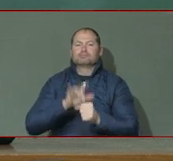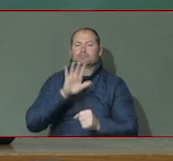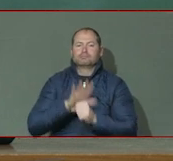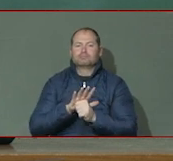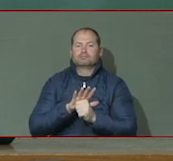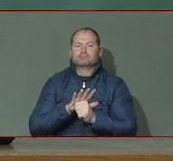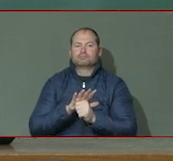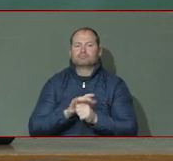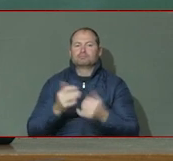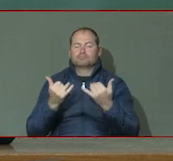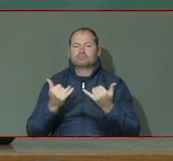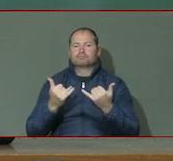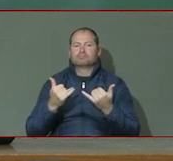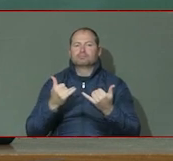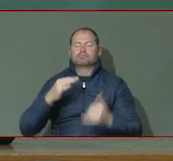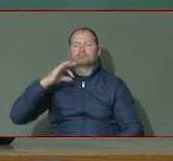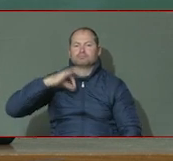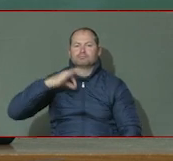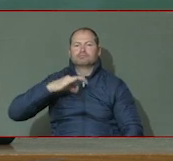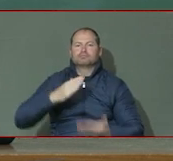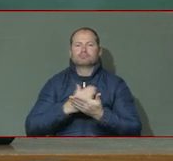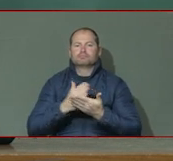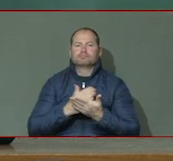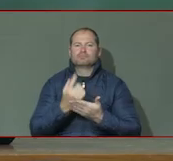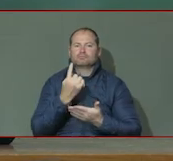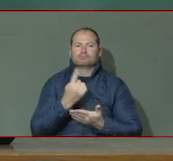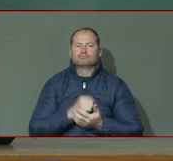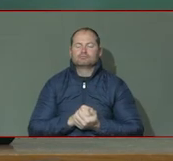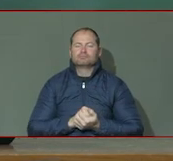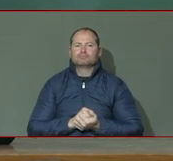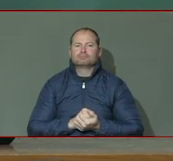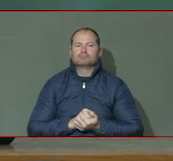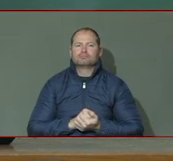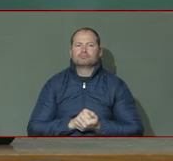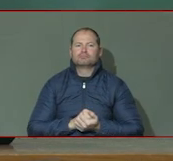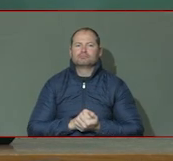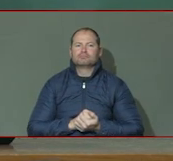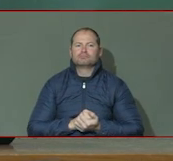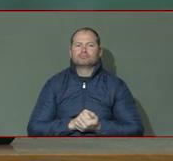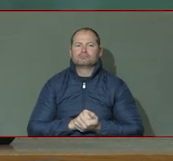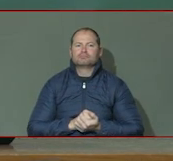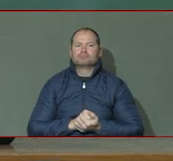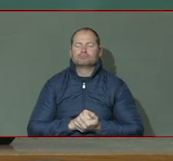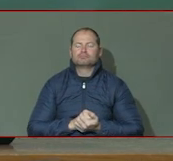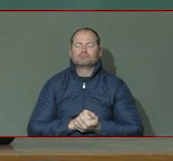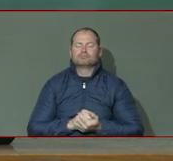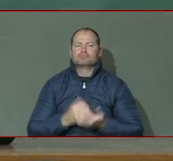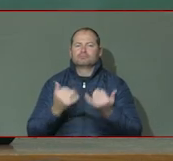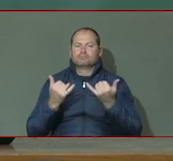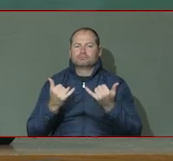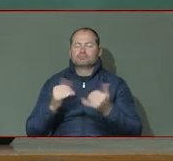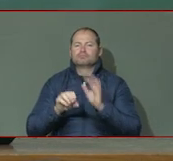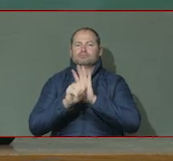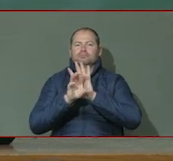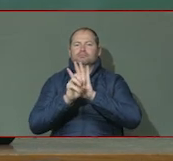if we put their earnings per share was 690 cents. And we put that on the